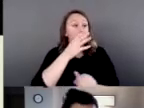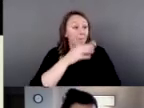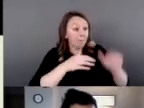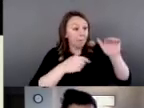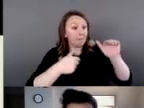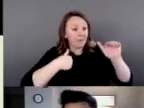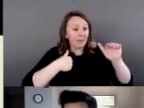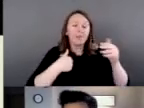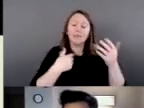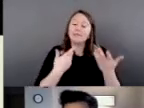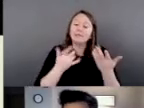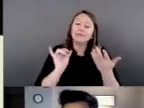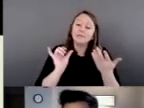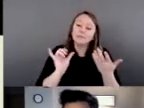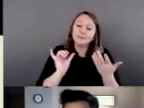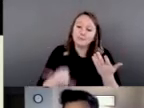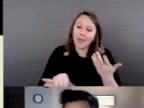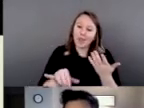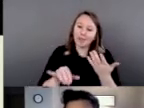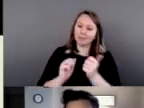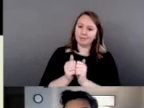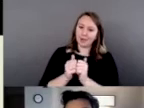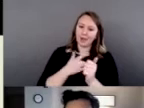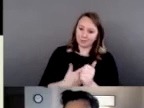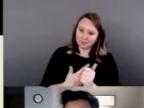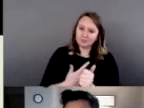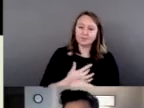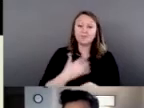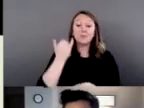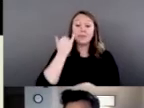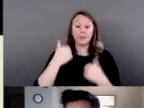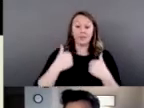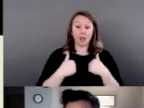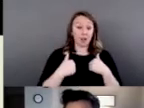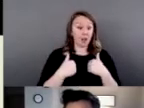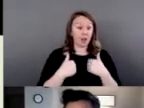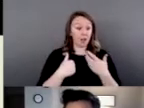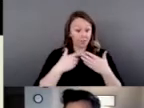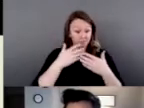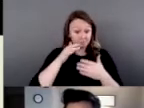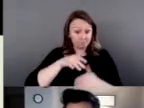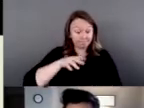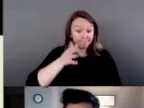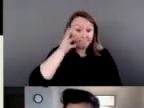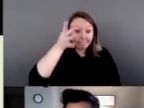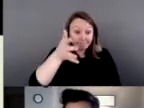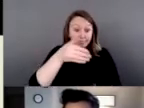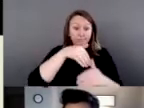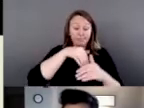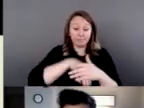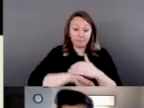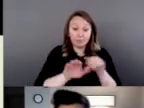it, if I were to have children, the cycle would stop with me, because I would recognize that, you know, it's not